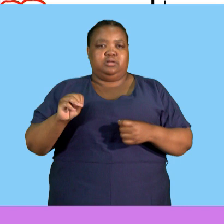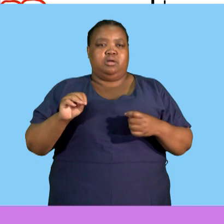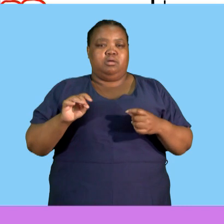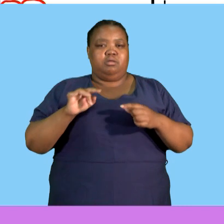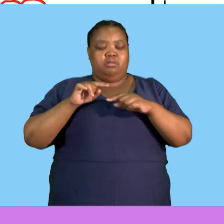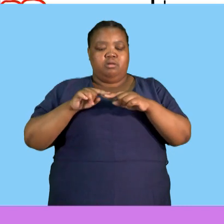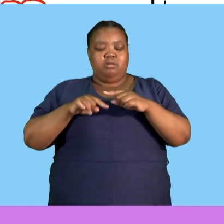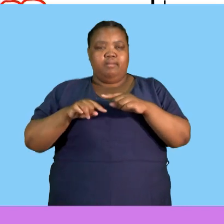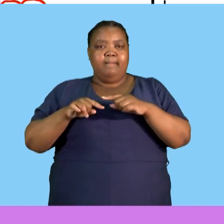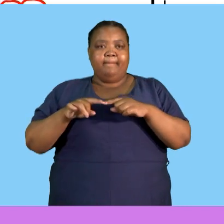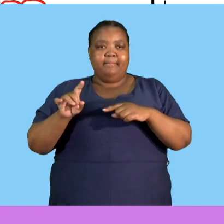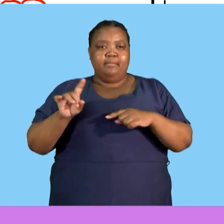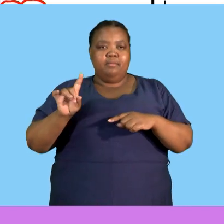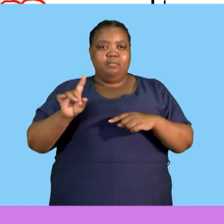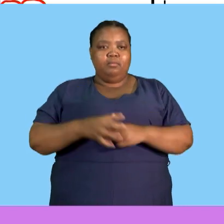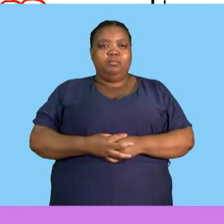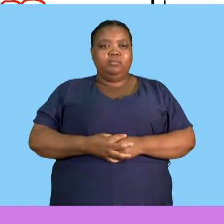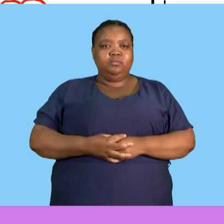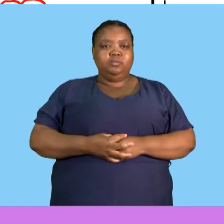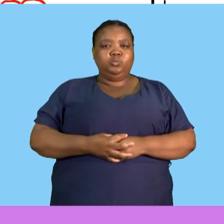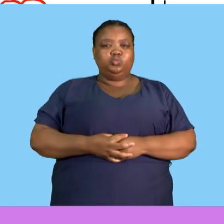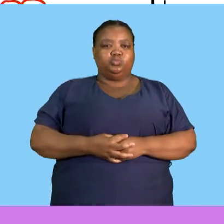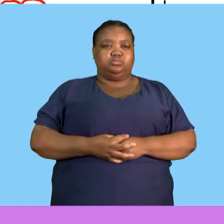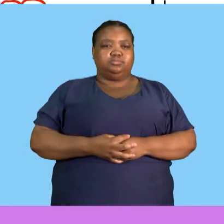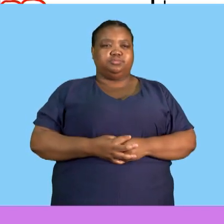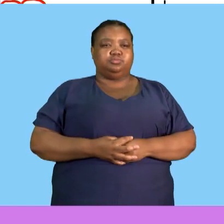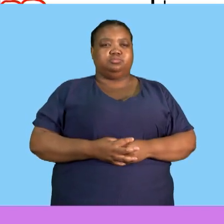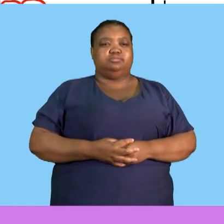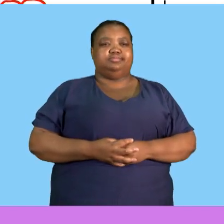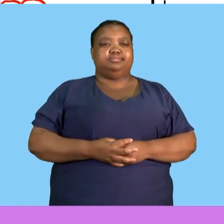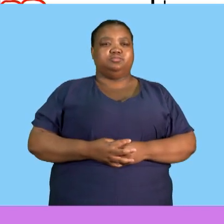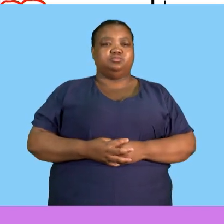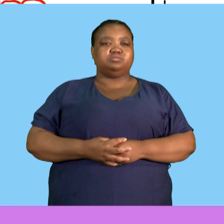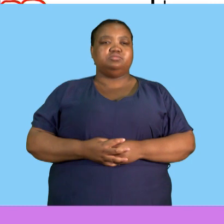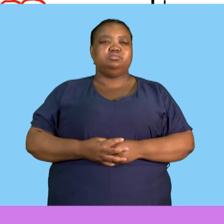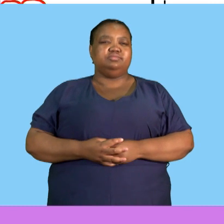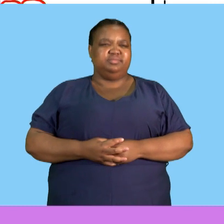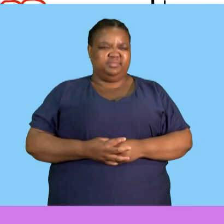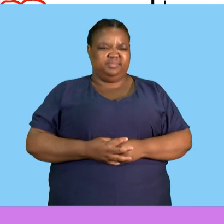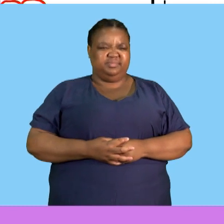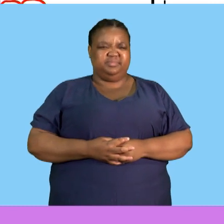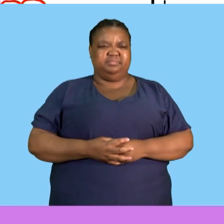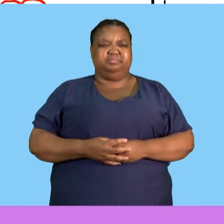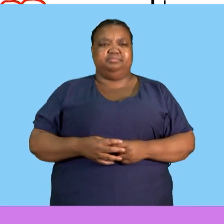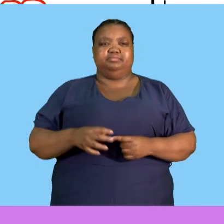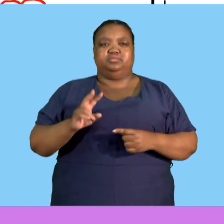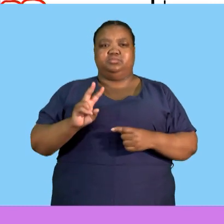195 millimeters and I'll divide it by the diameter of 23